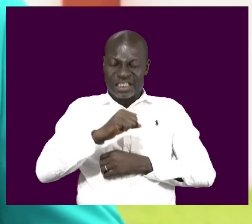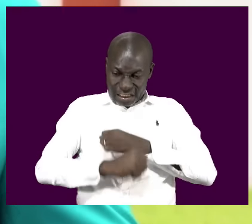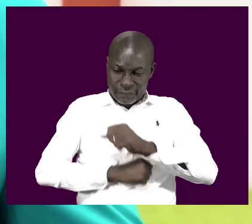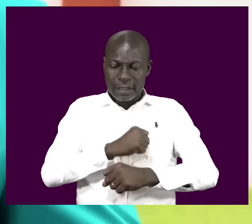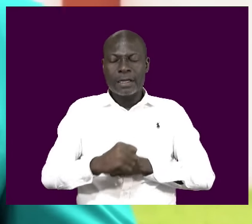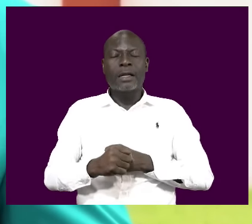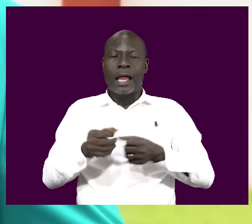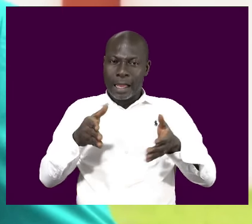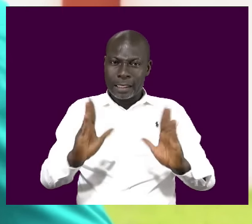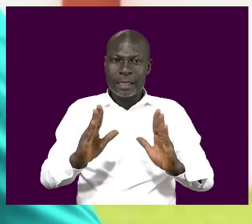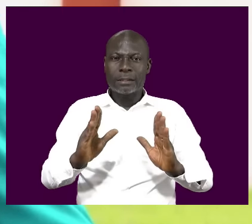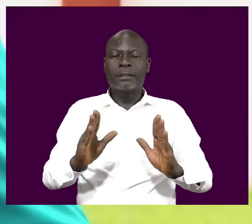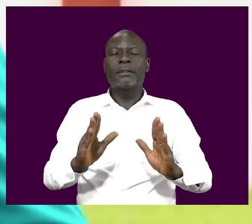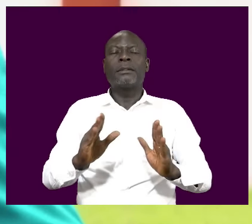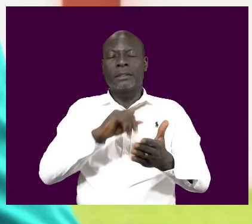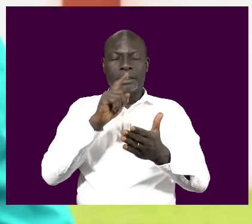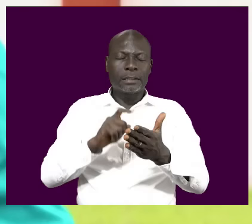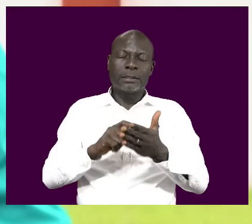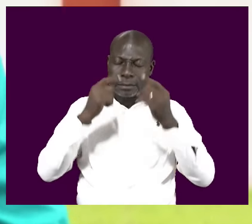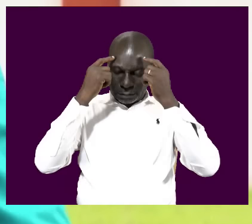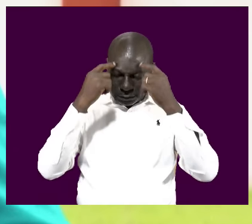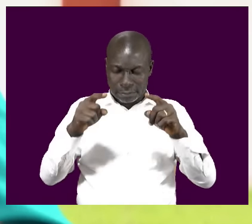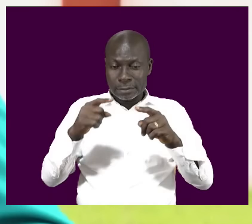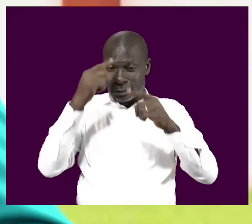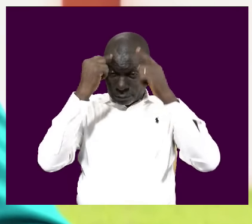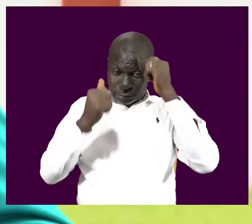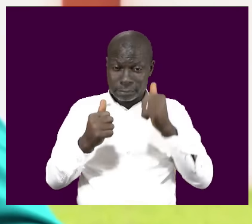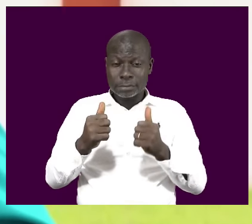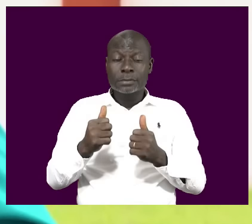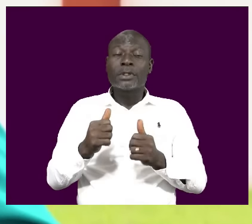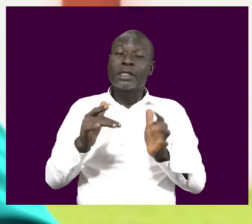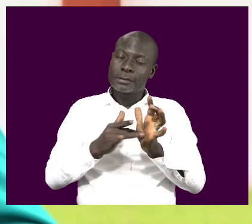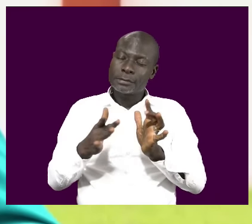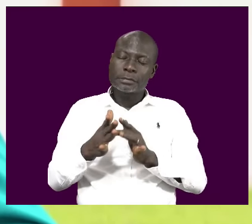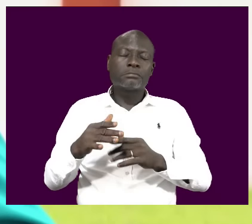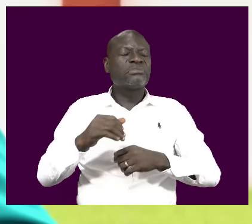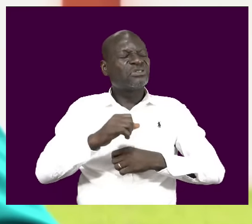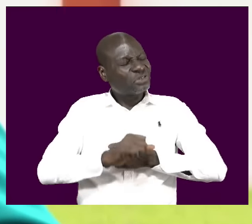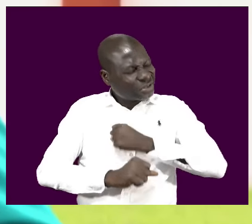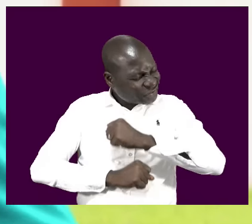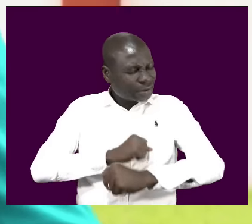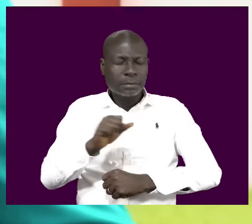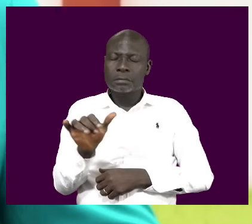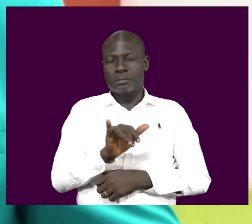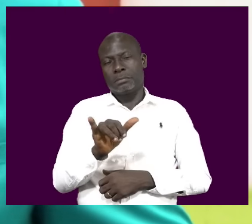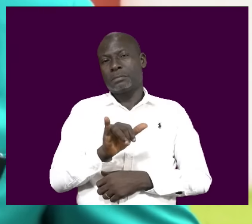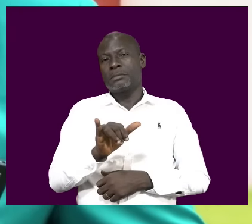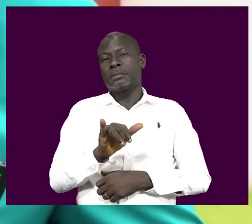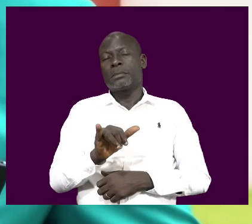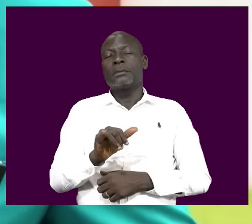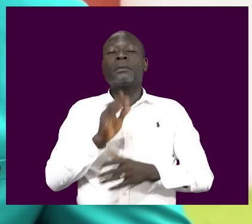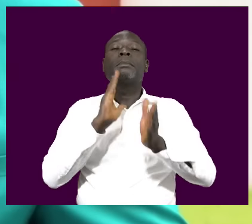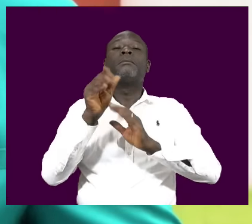ho kwan na emra ne sa e sa se owura no a wo di na chire no sa ene yade ye no o kan yesu ho asem